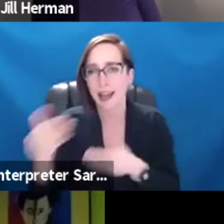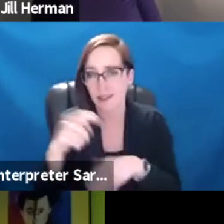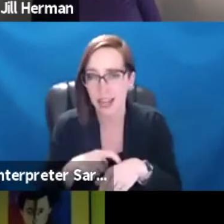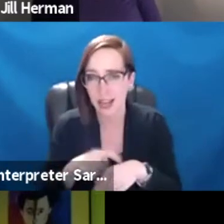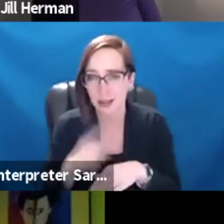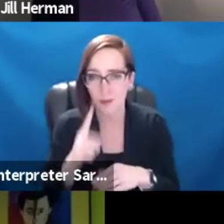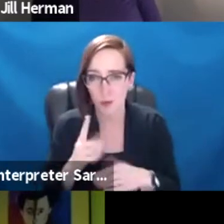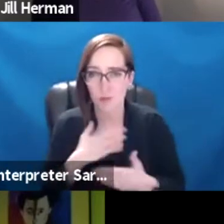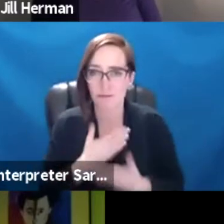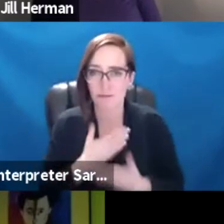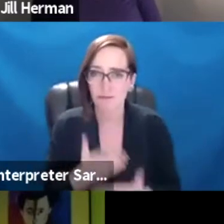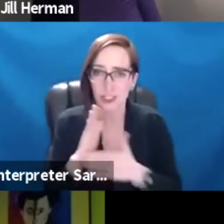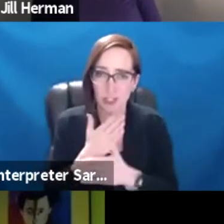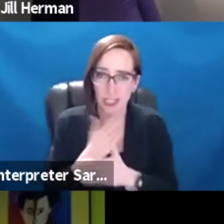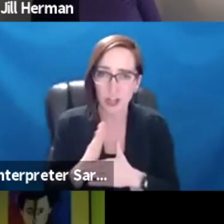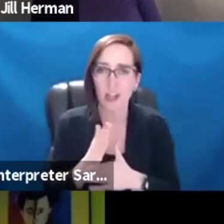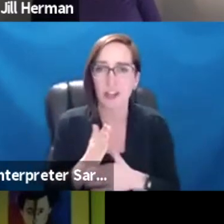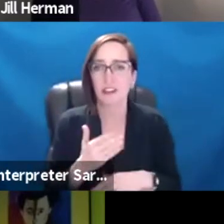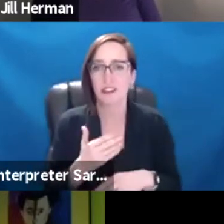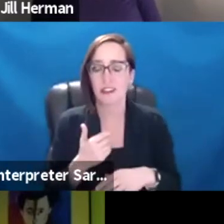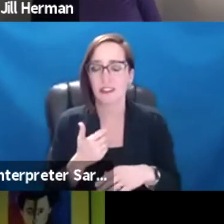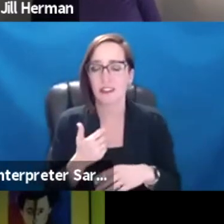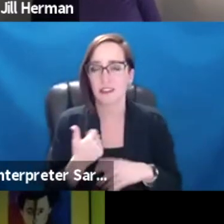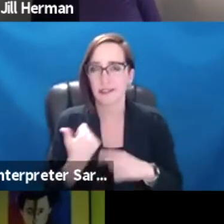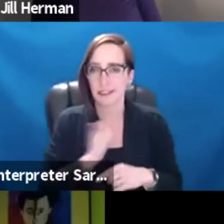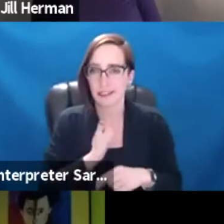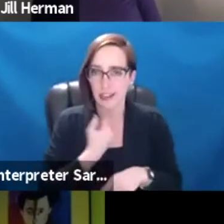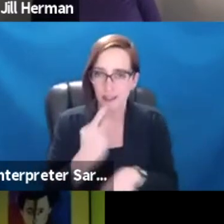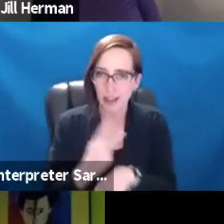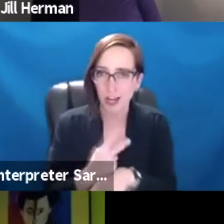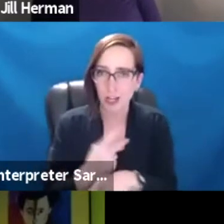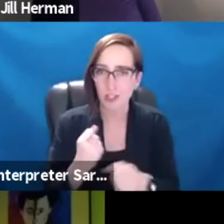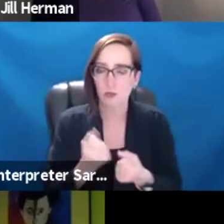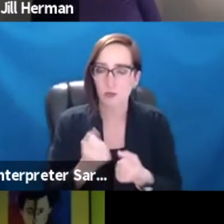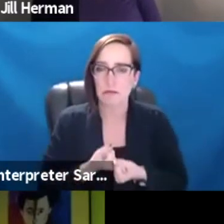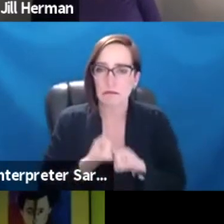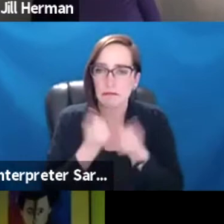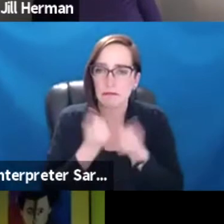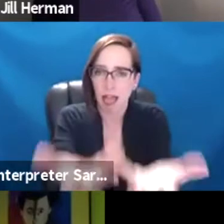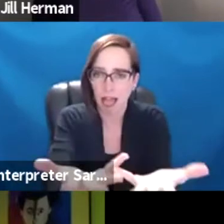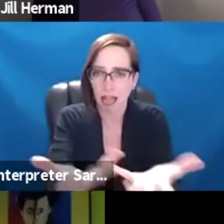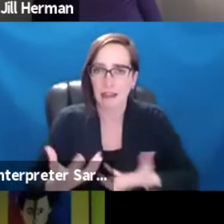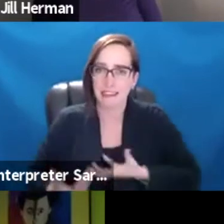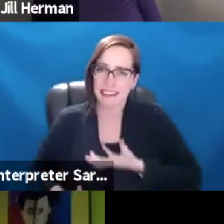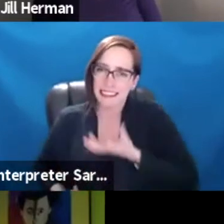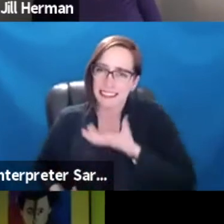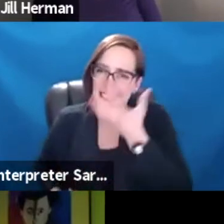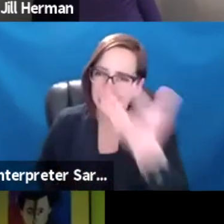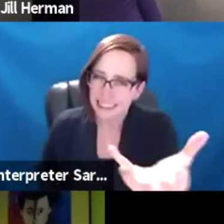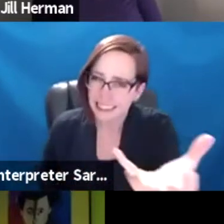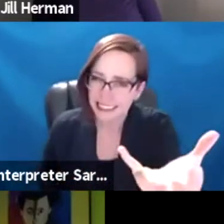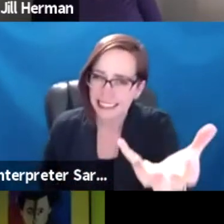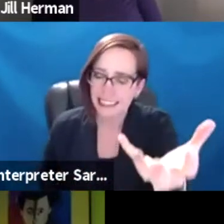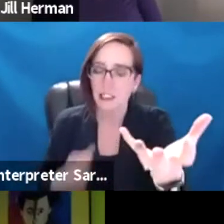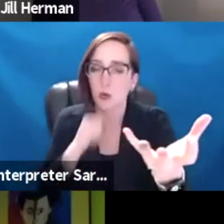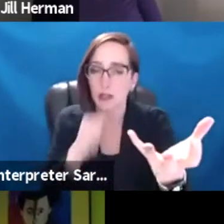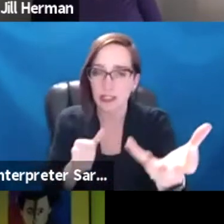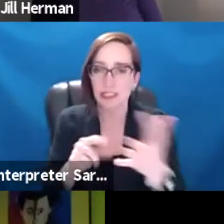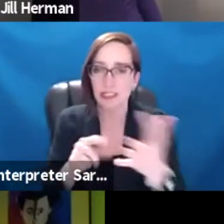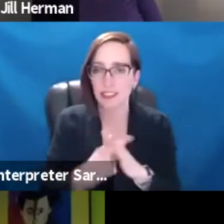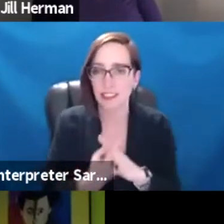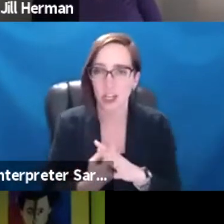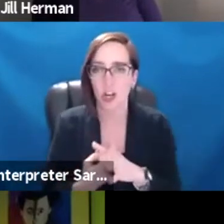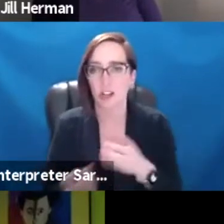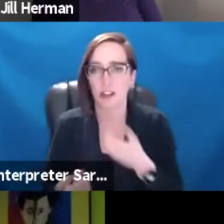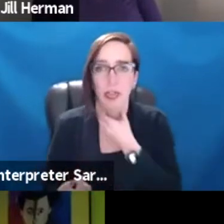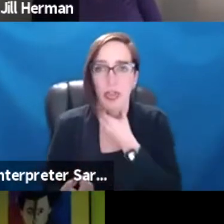for doing the self-care needed to get that out so that it does not start to deteriorate